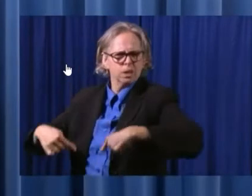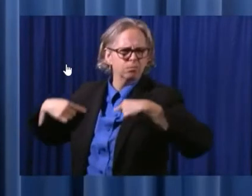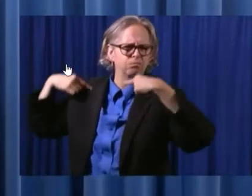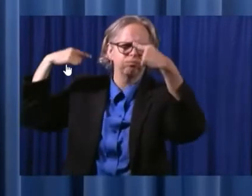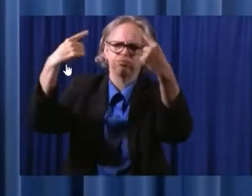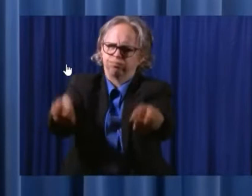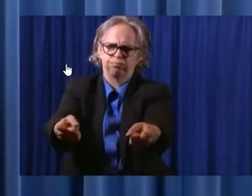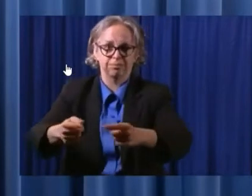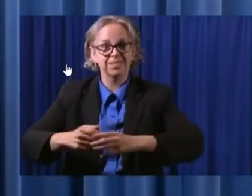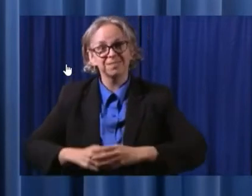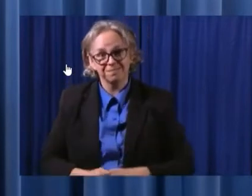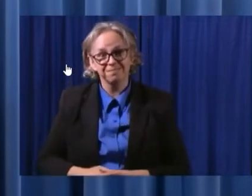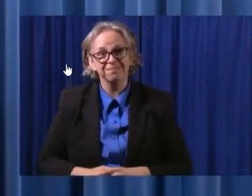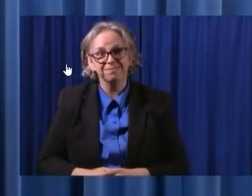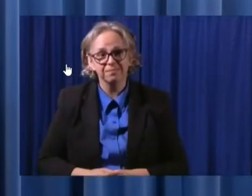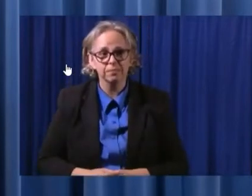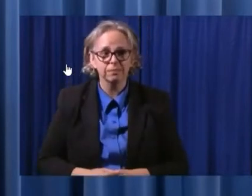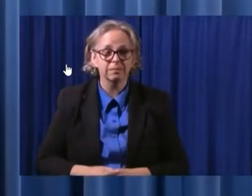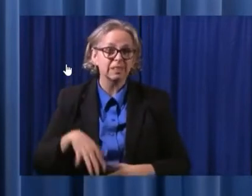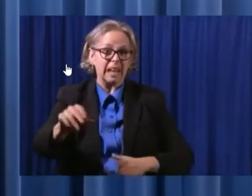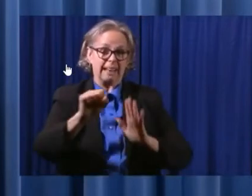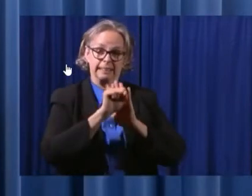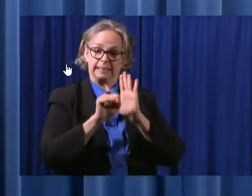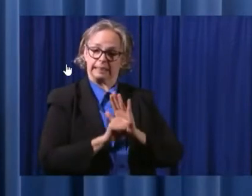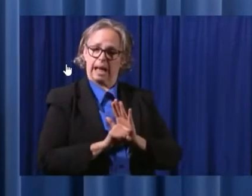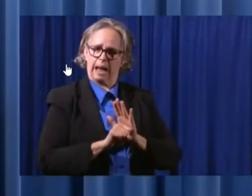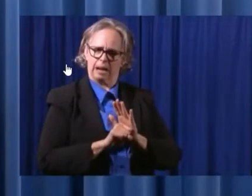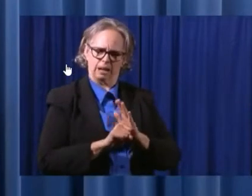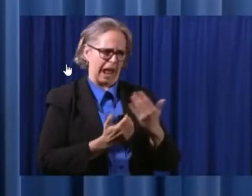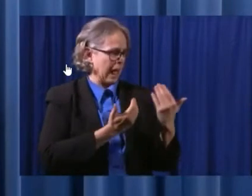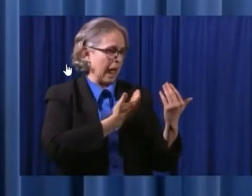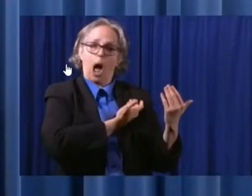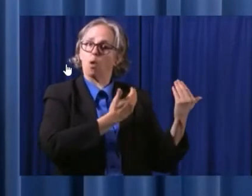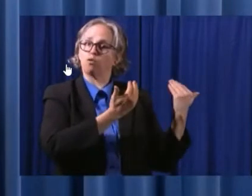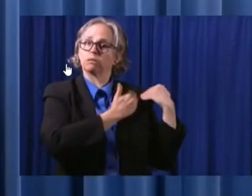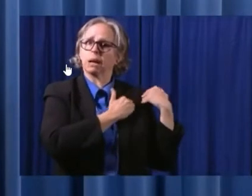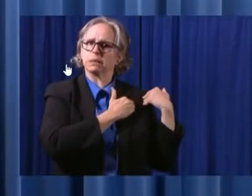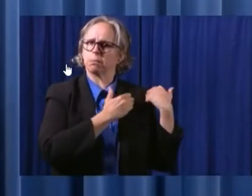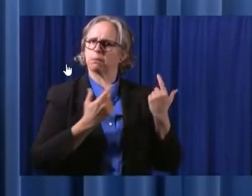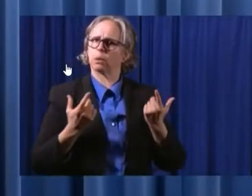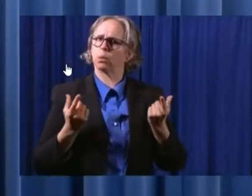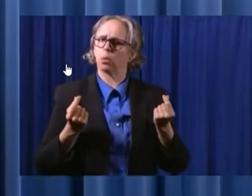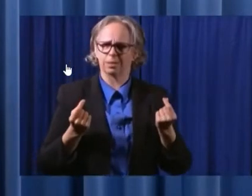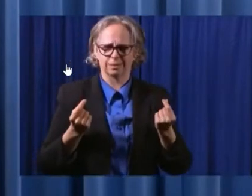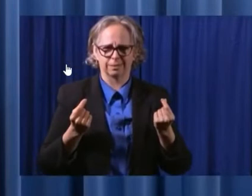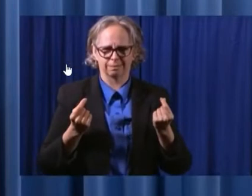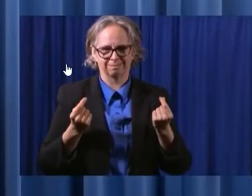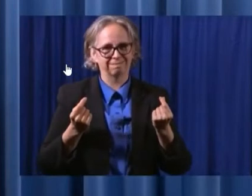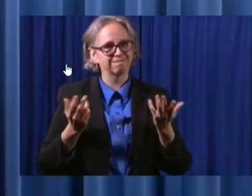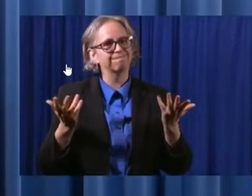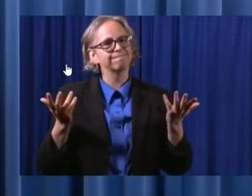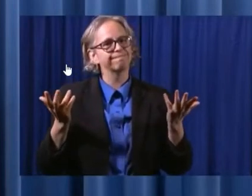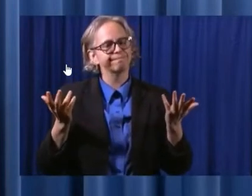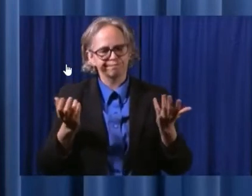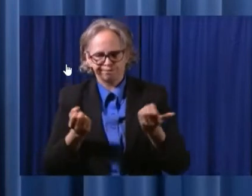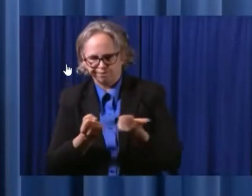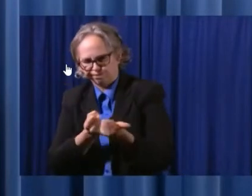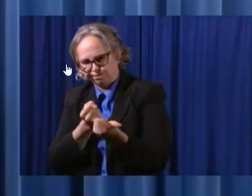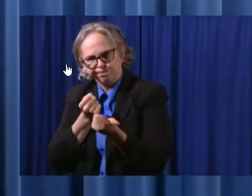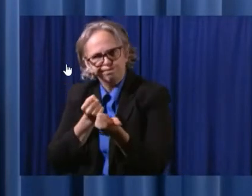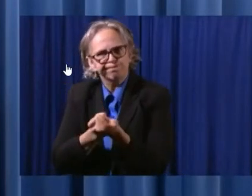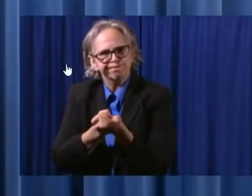state does have an obligation. The state does have an obligation to do everything we can to make sure no matter where that child